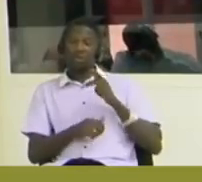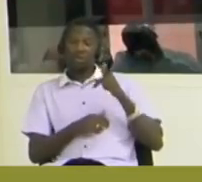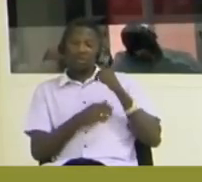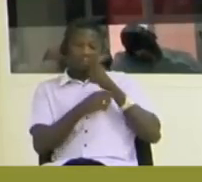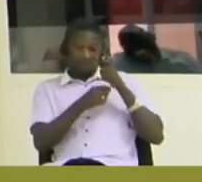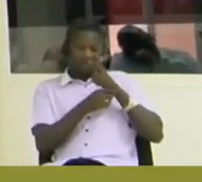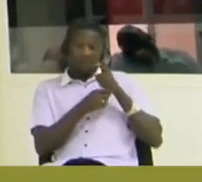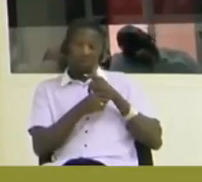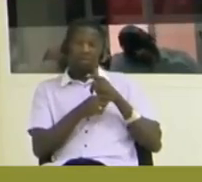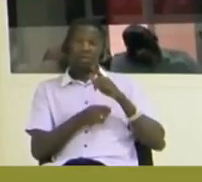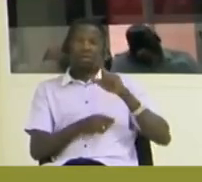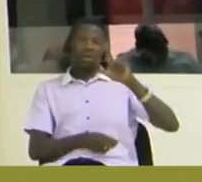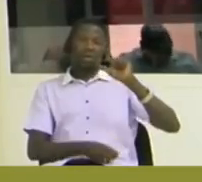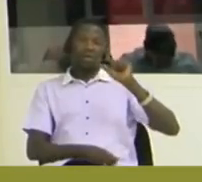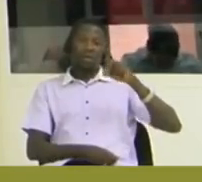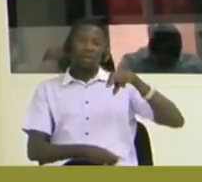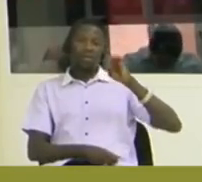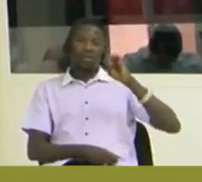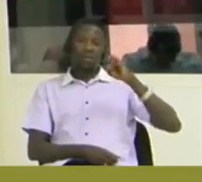please. Yes, sir.